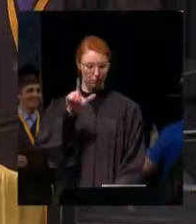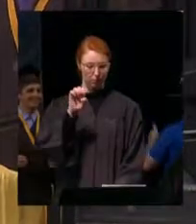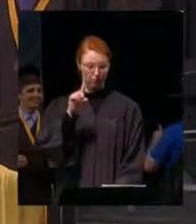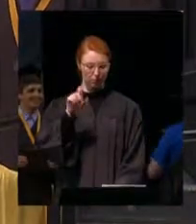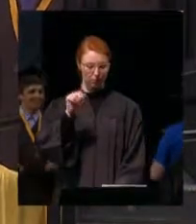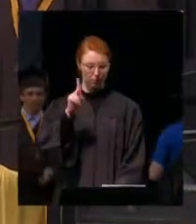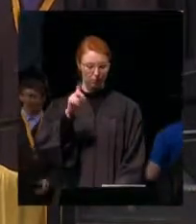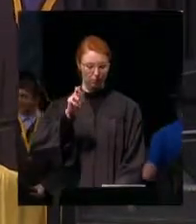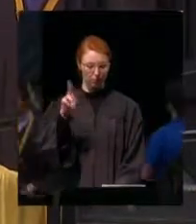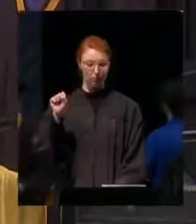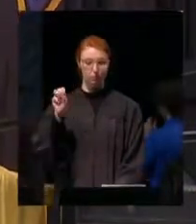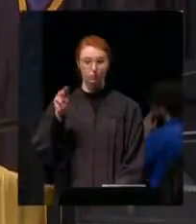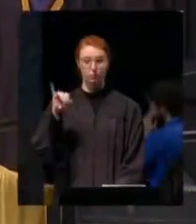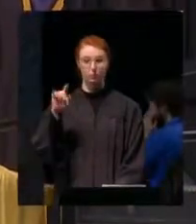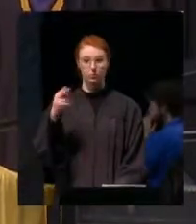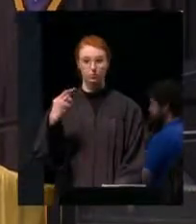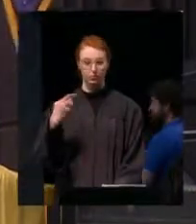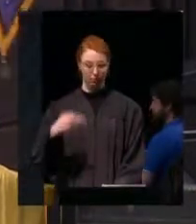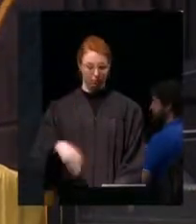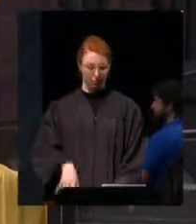Alexander Smith.